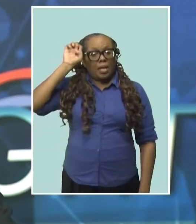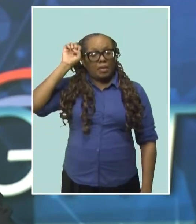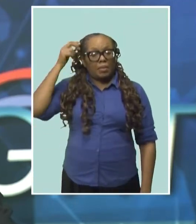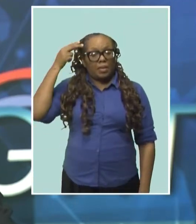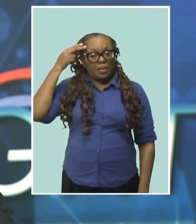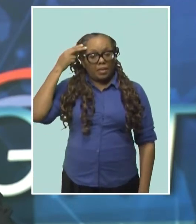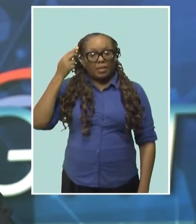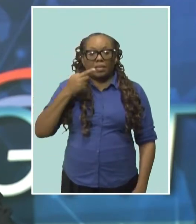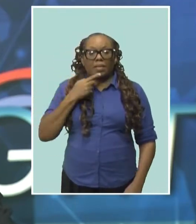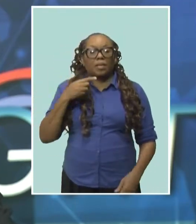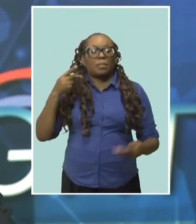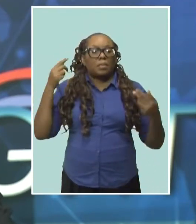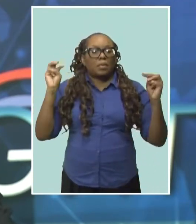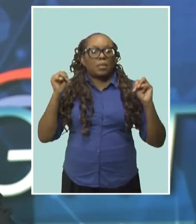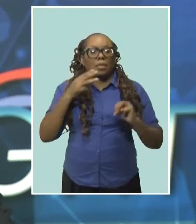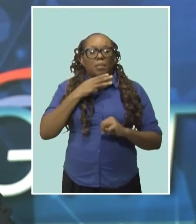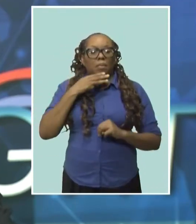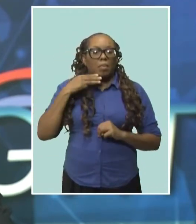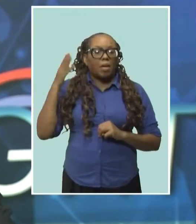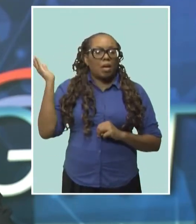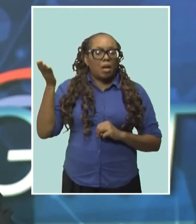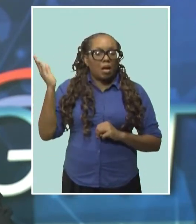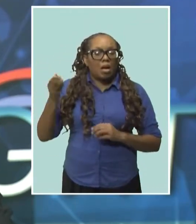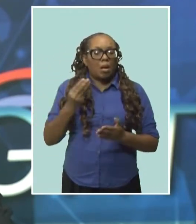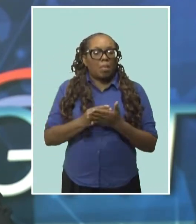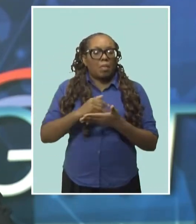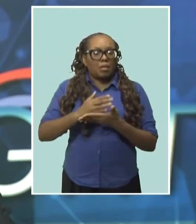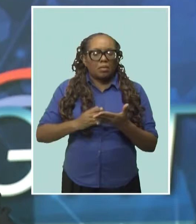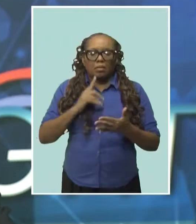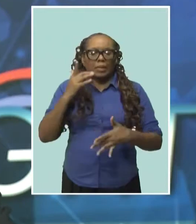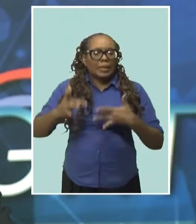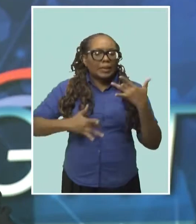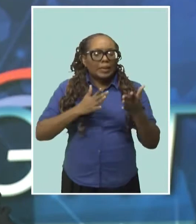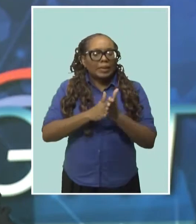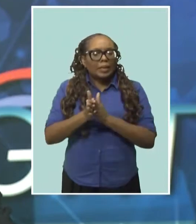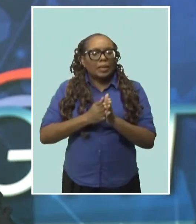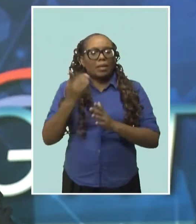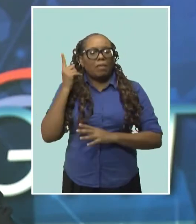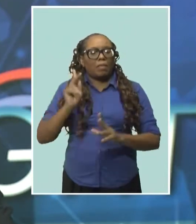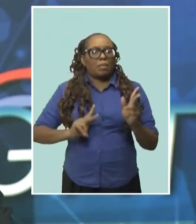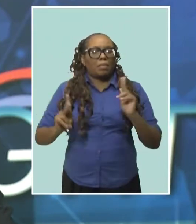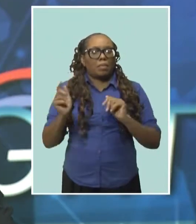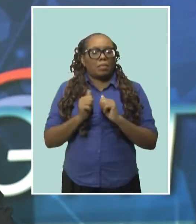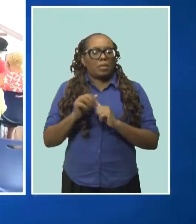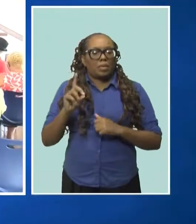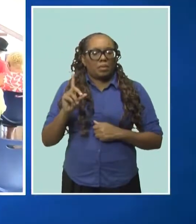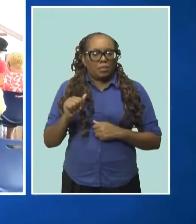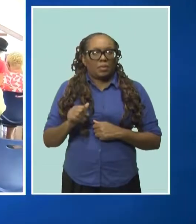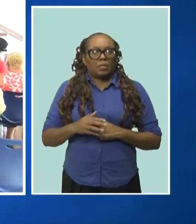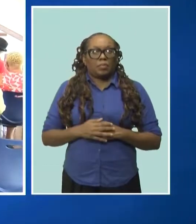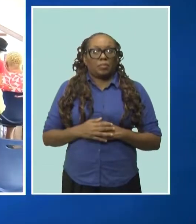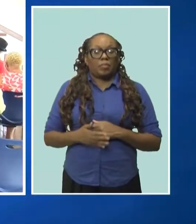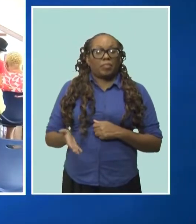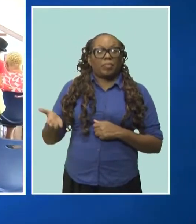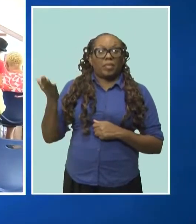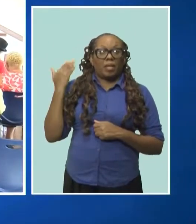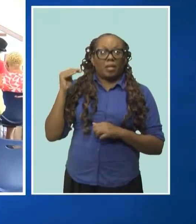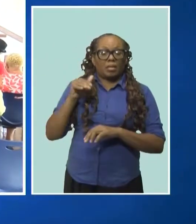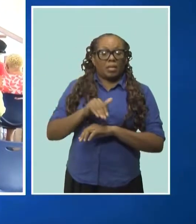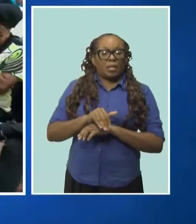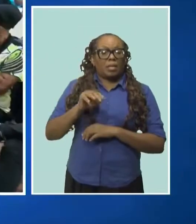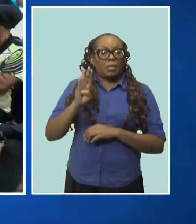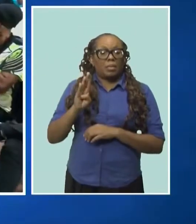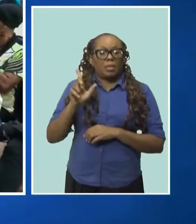by Prime Minister Mia Amor-Motley as exciting for people with disabilities. Speaking at last night's BLP St.